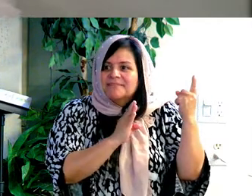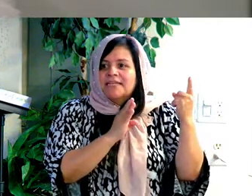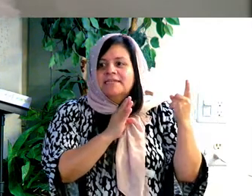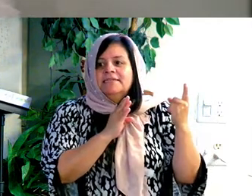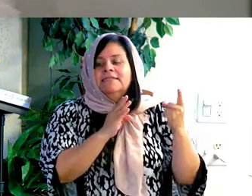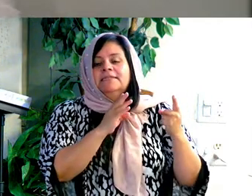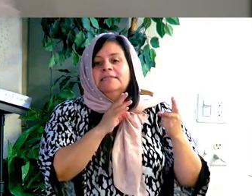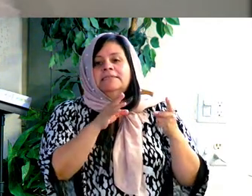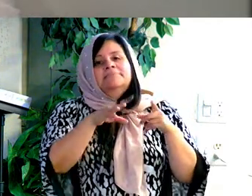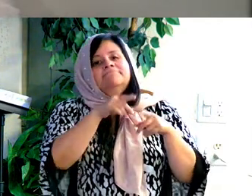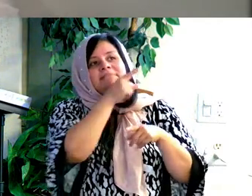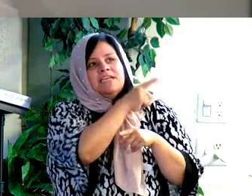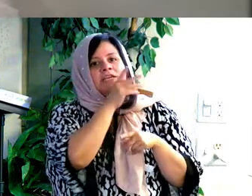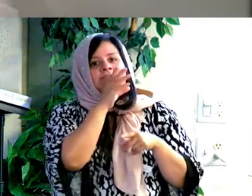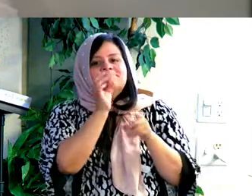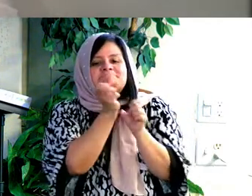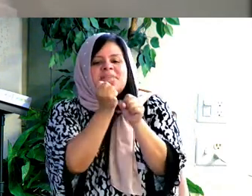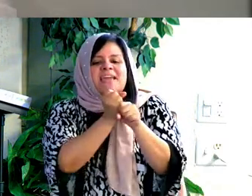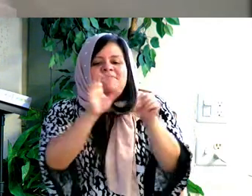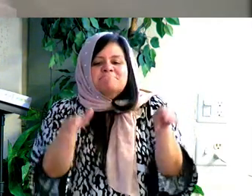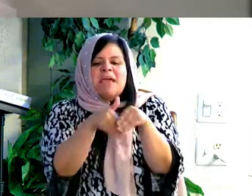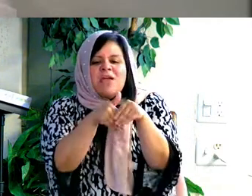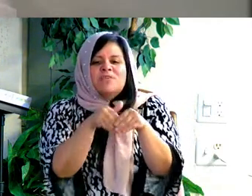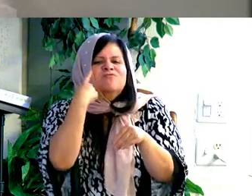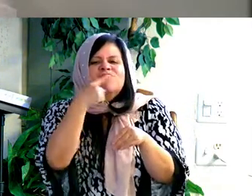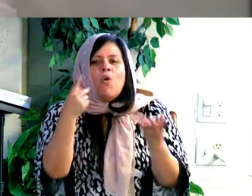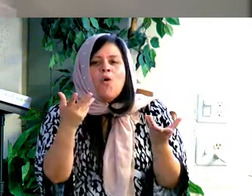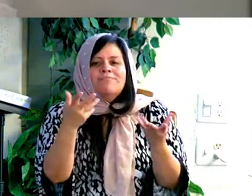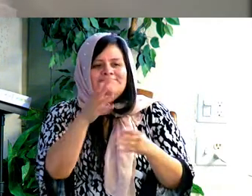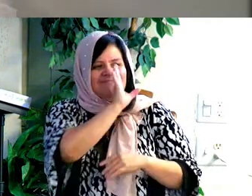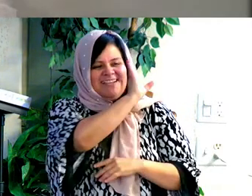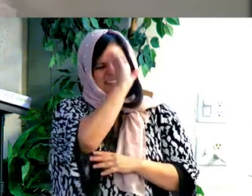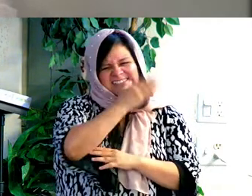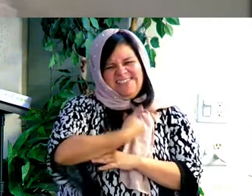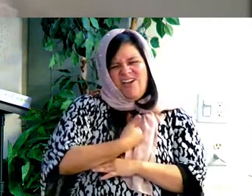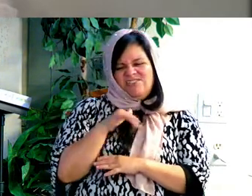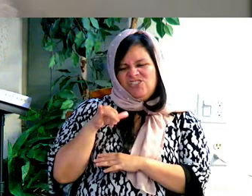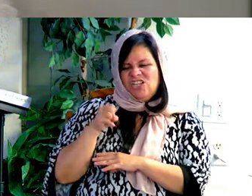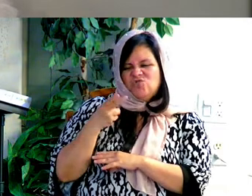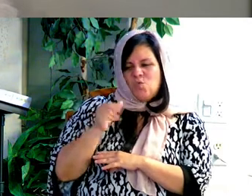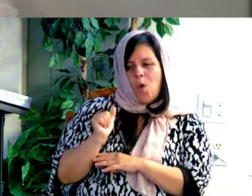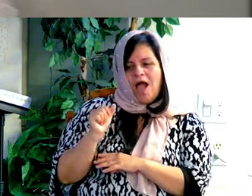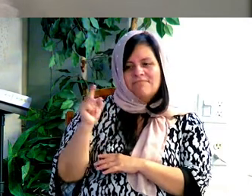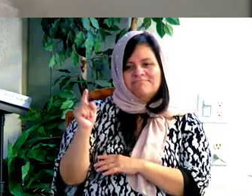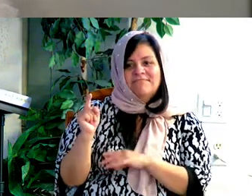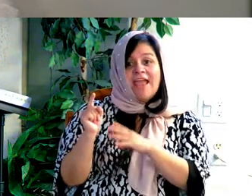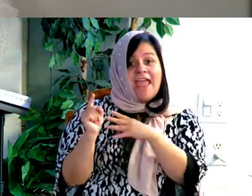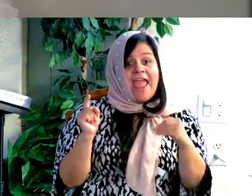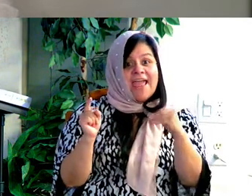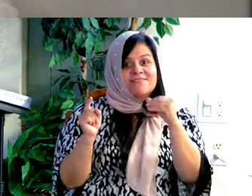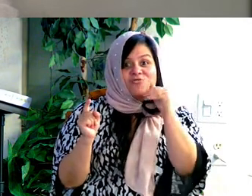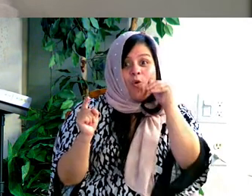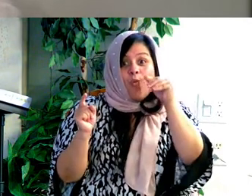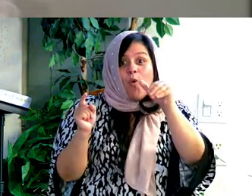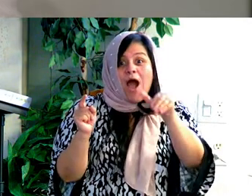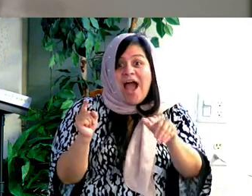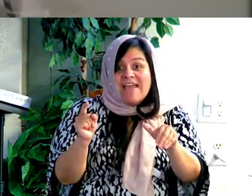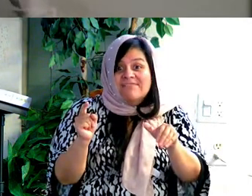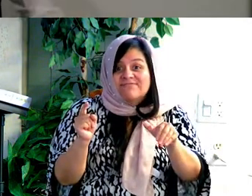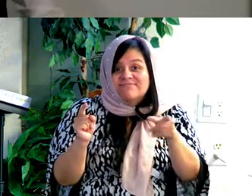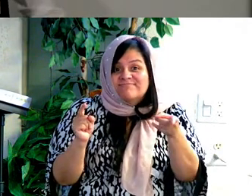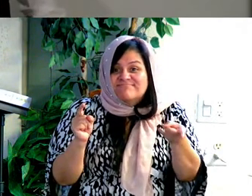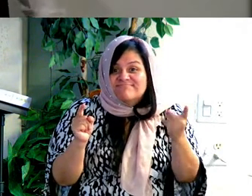No. Okay. I mean, from Matthew 20. Matthew, I'm sorry. That's okay. Can you say that again? It's,